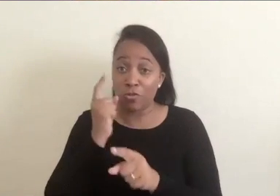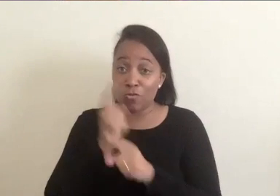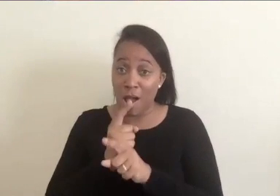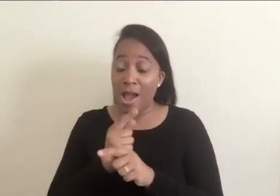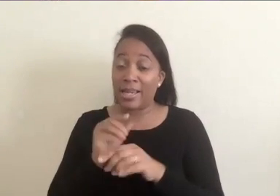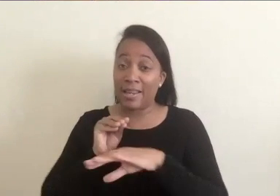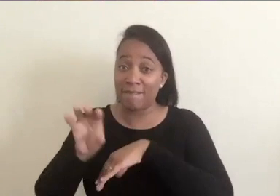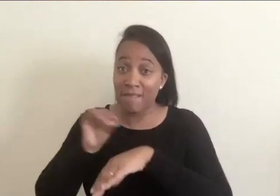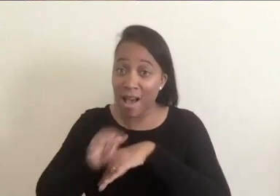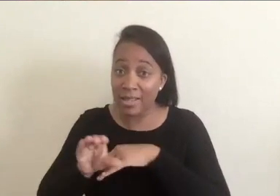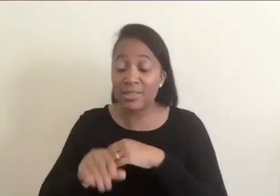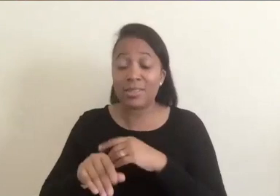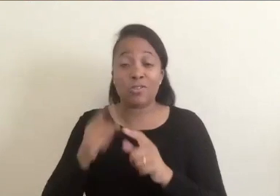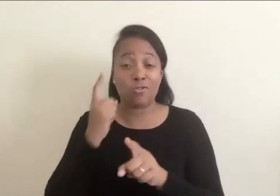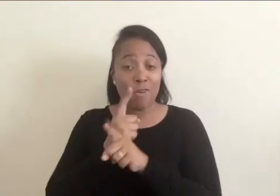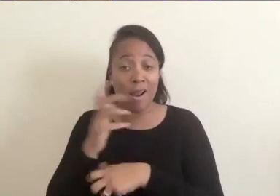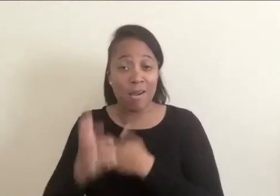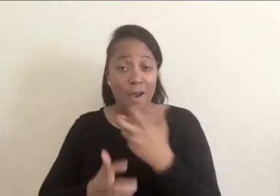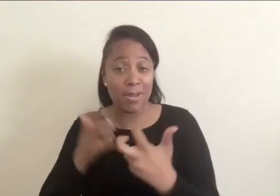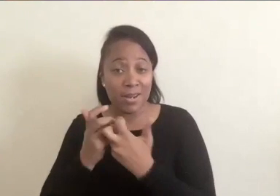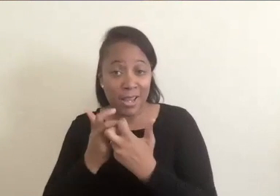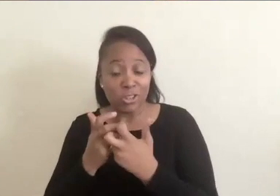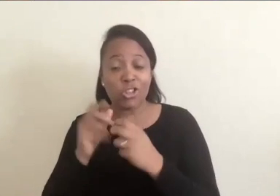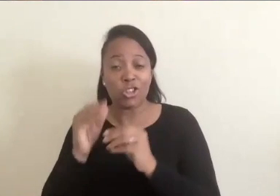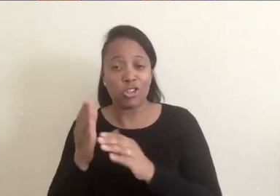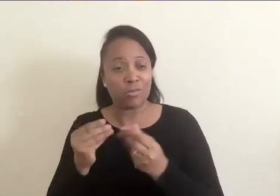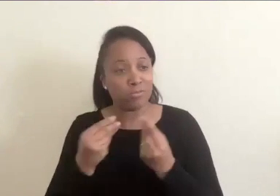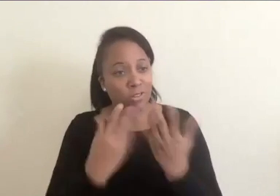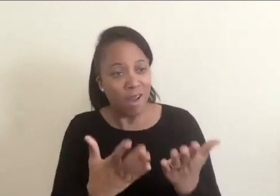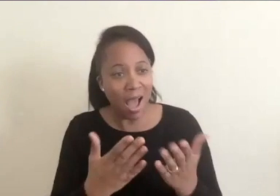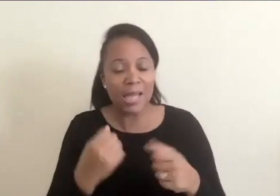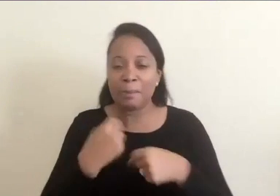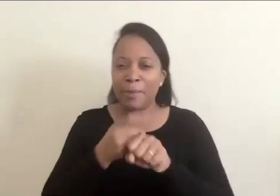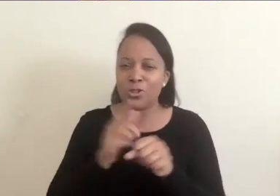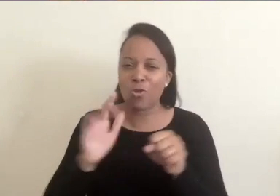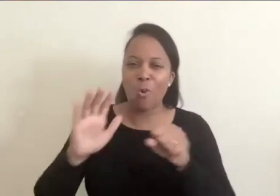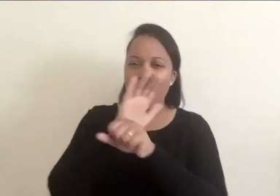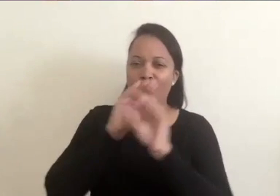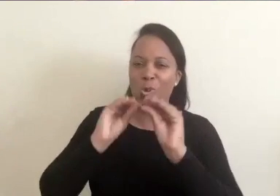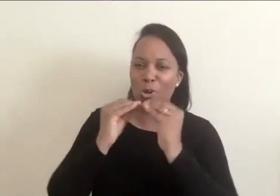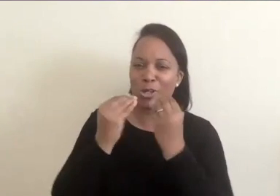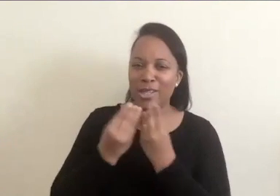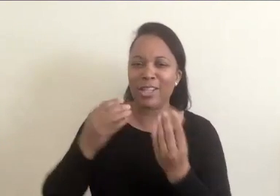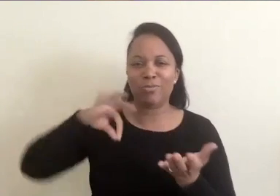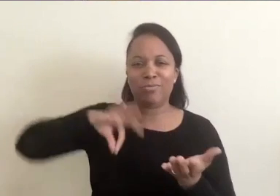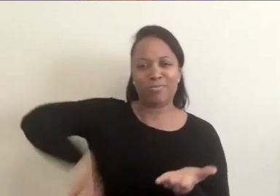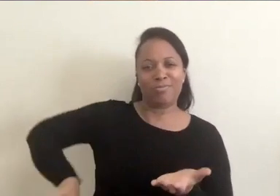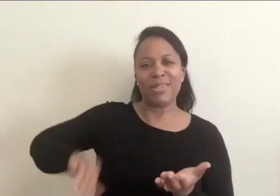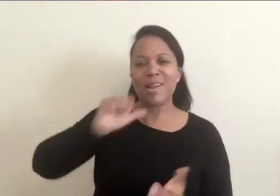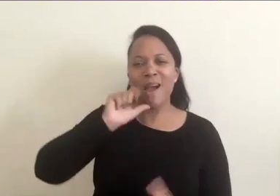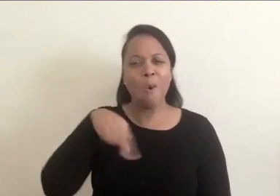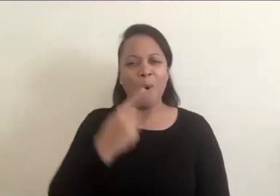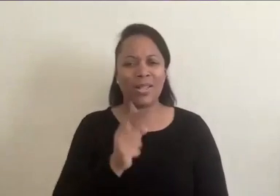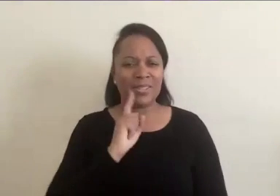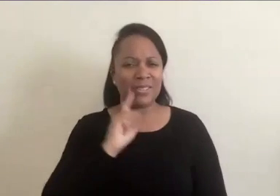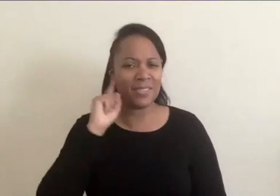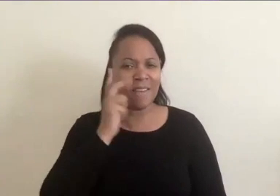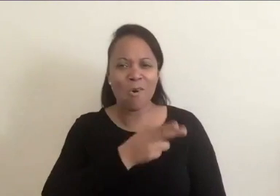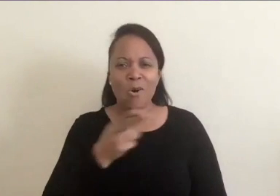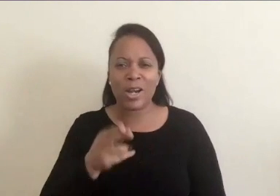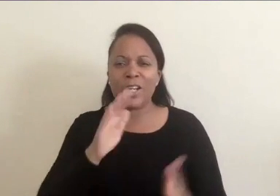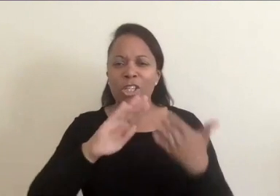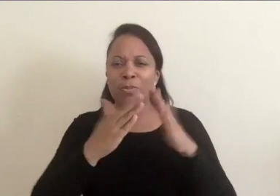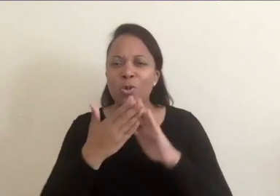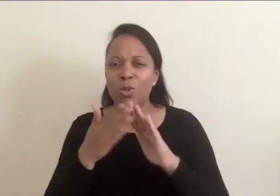cart captioning, transcription, and note-taking will be a great improvement to your entire organization, not just the deaf, hard of hearing